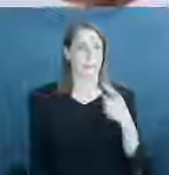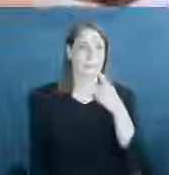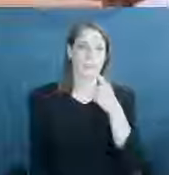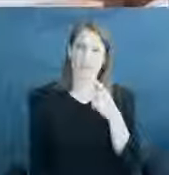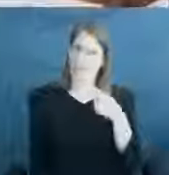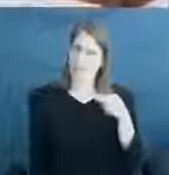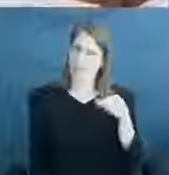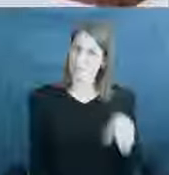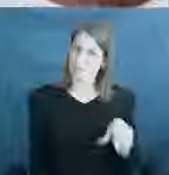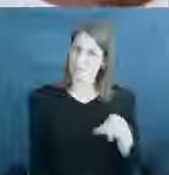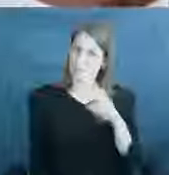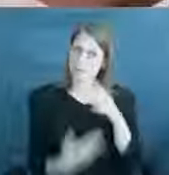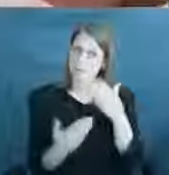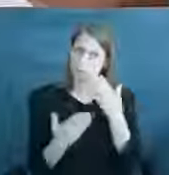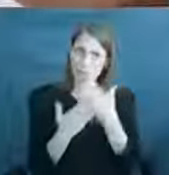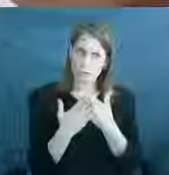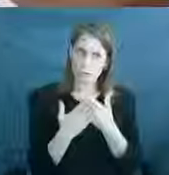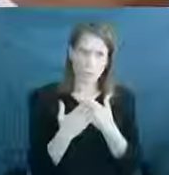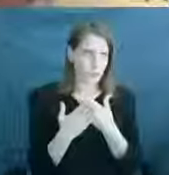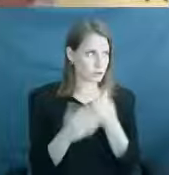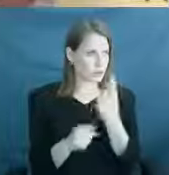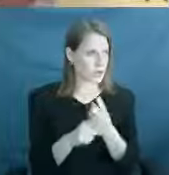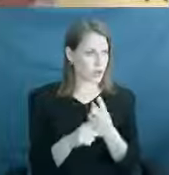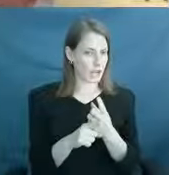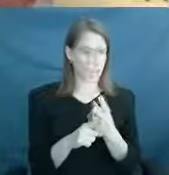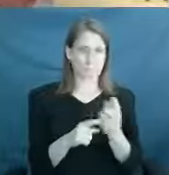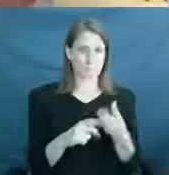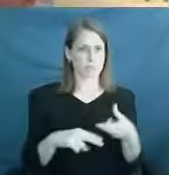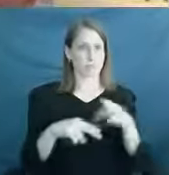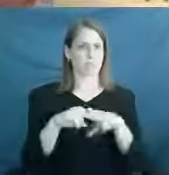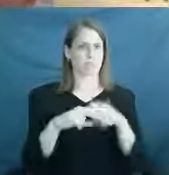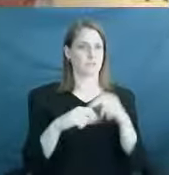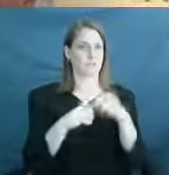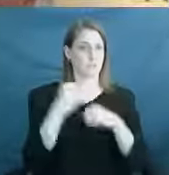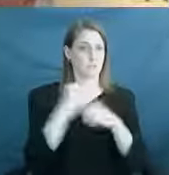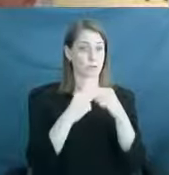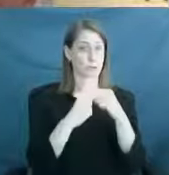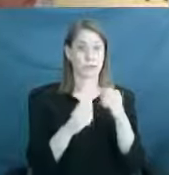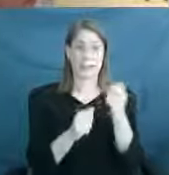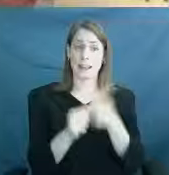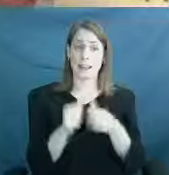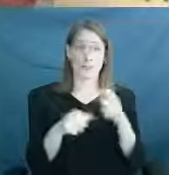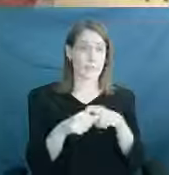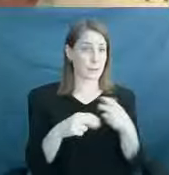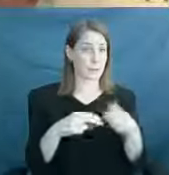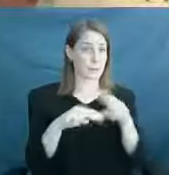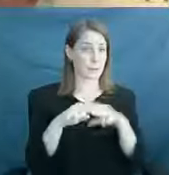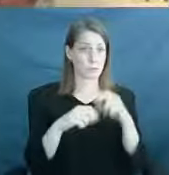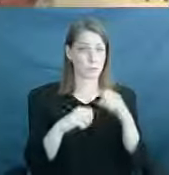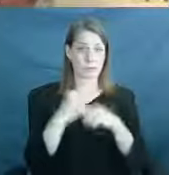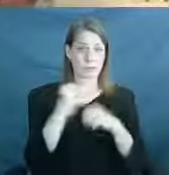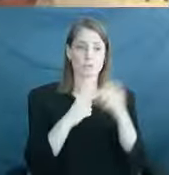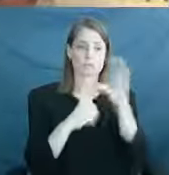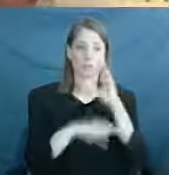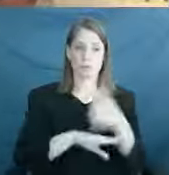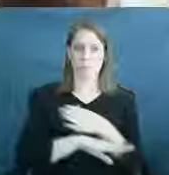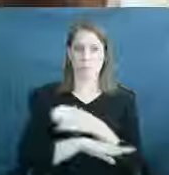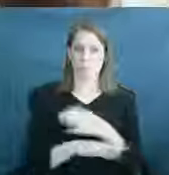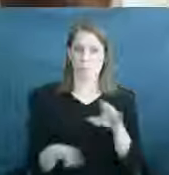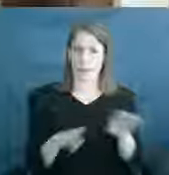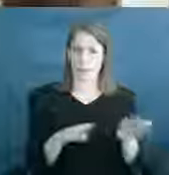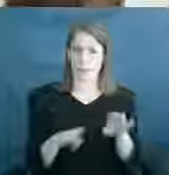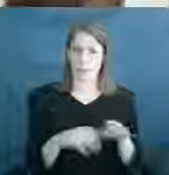Yes. This is all good, isn't it? This is all much better structure. Every time you increase structure,